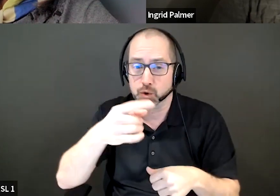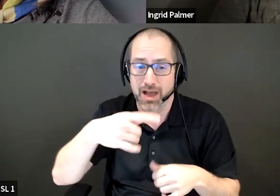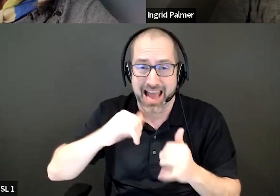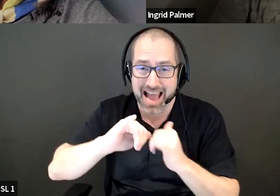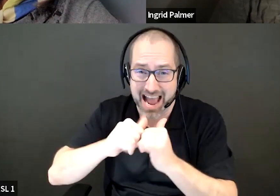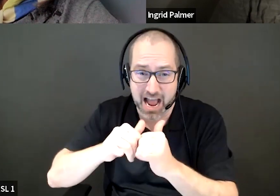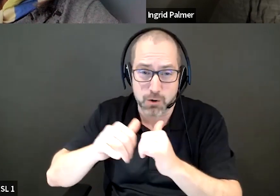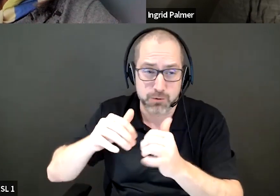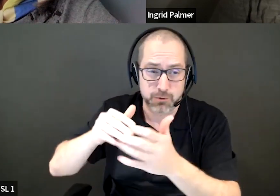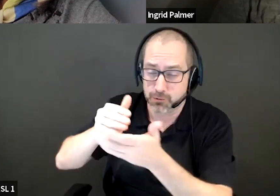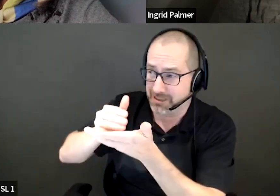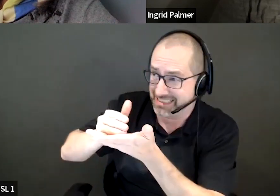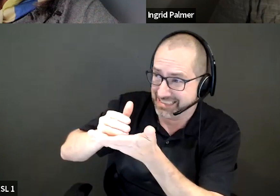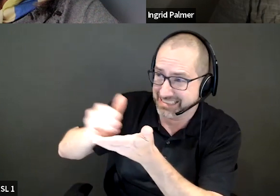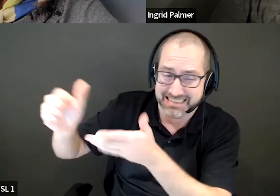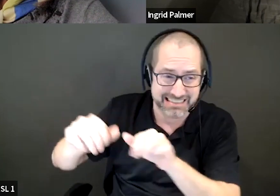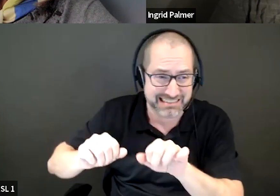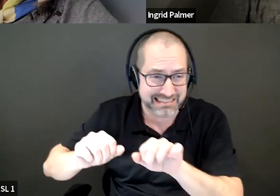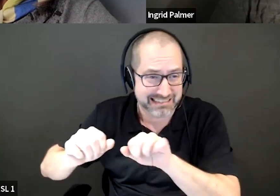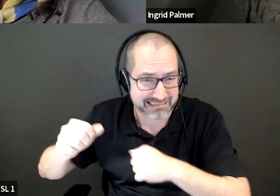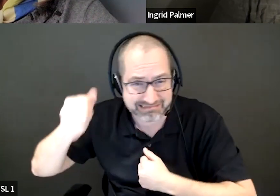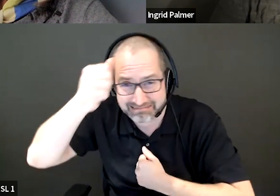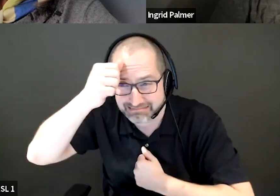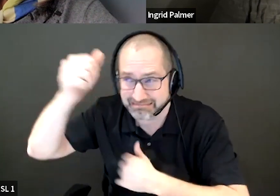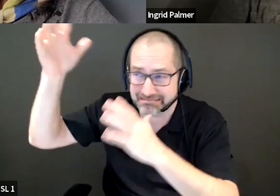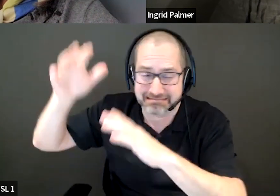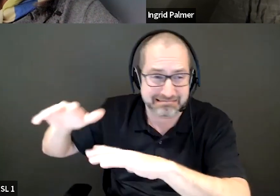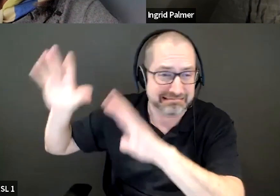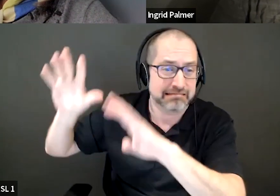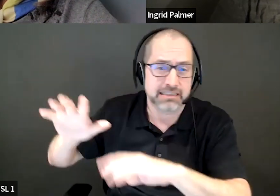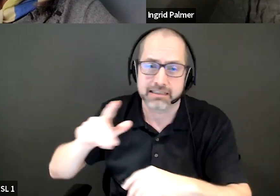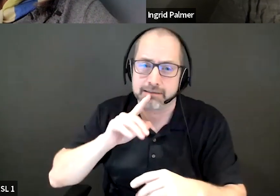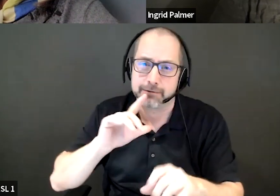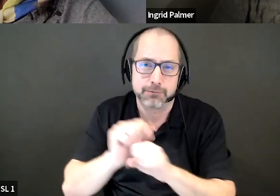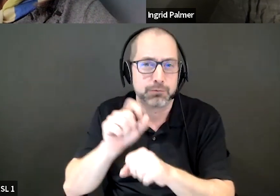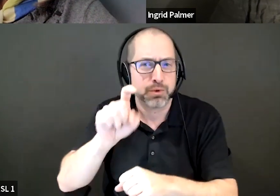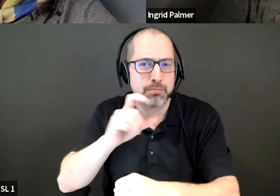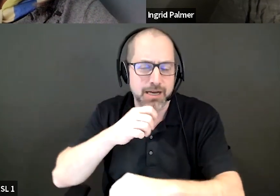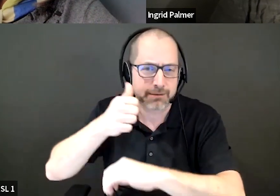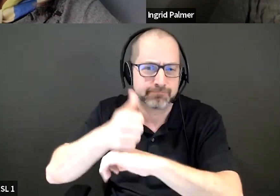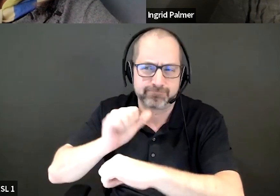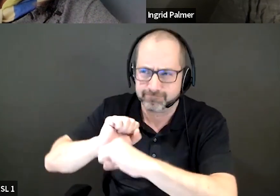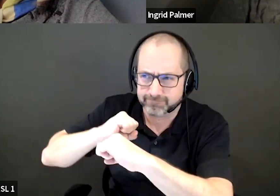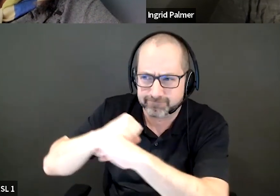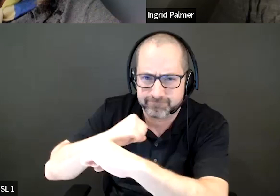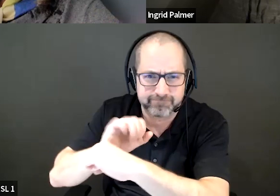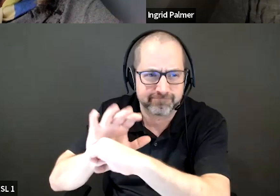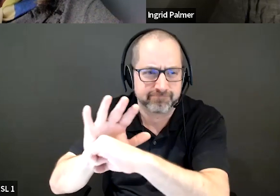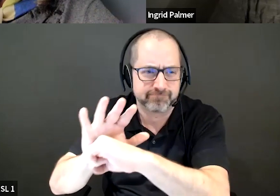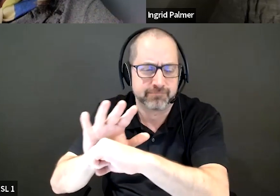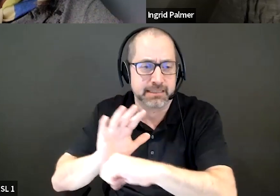be ever present, tenacious, and committed. Our use of the land